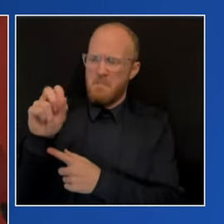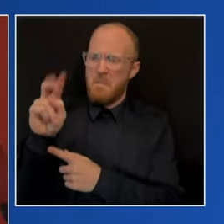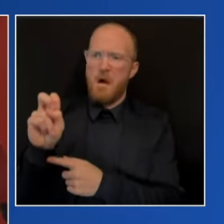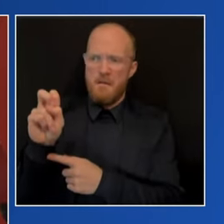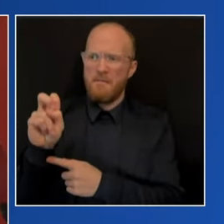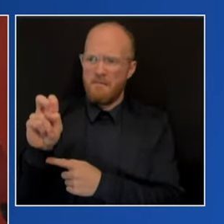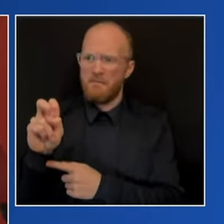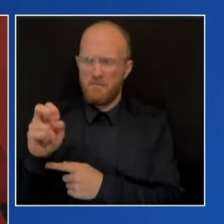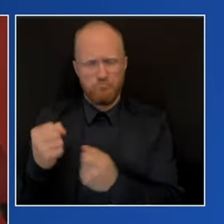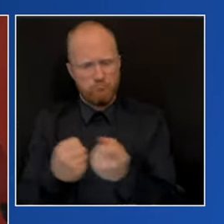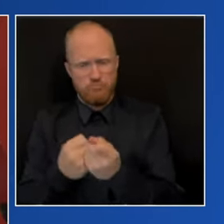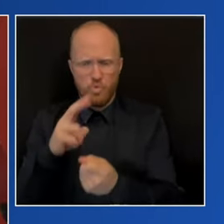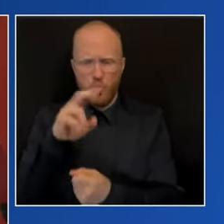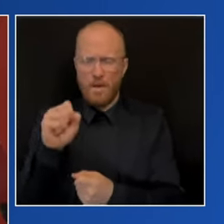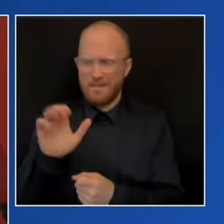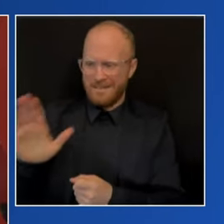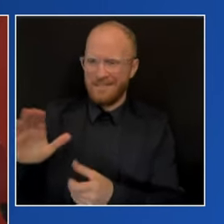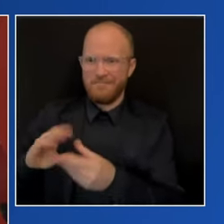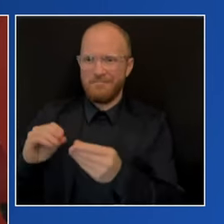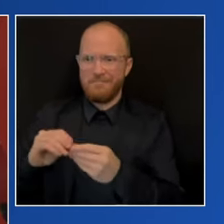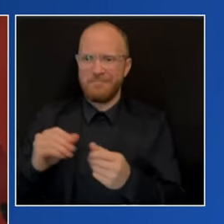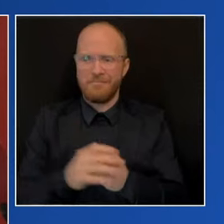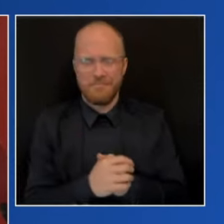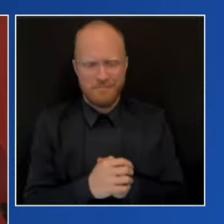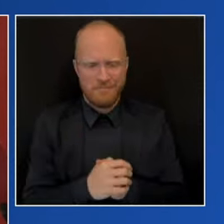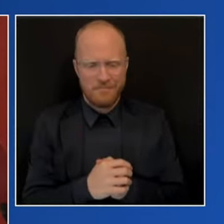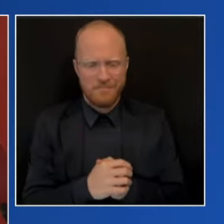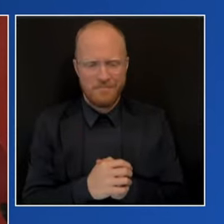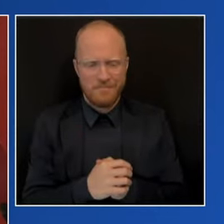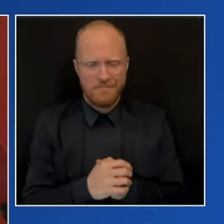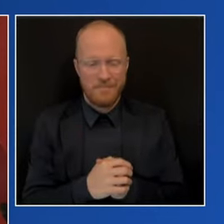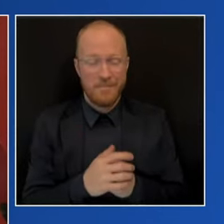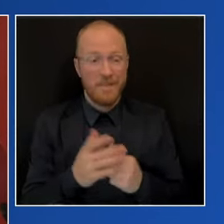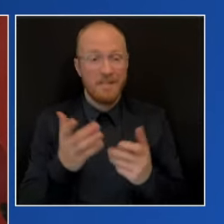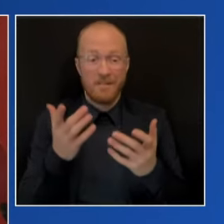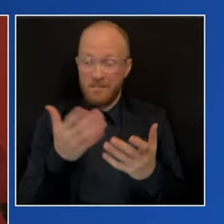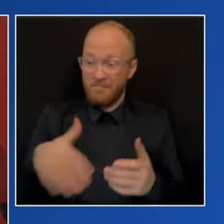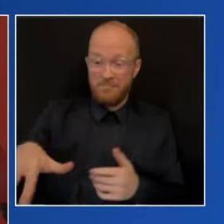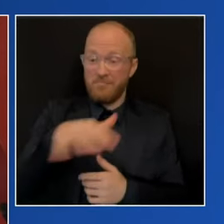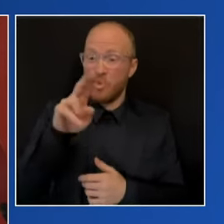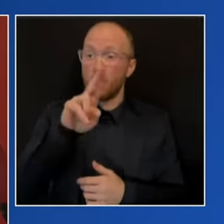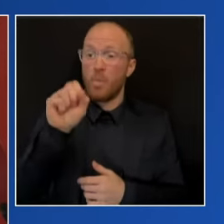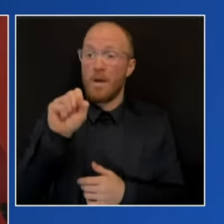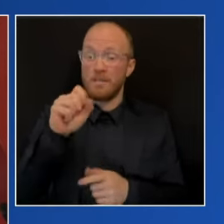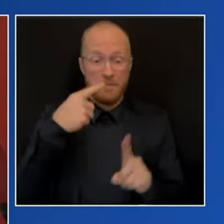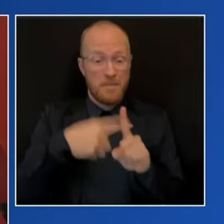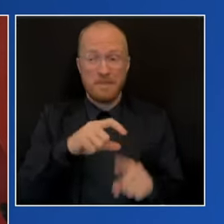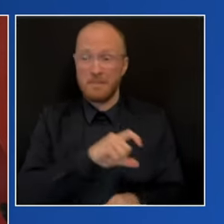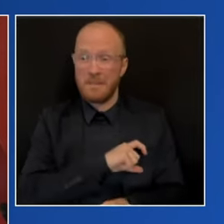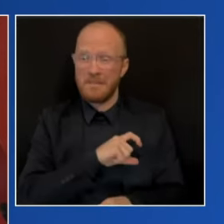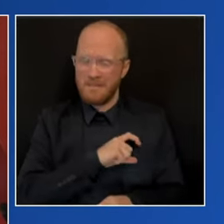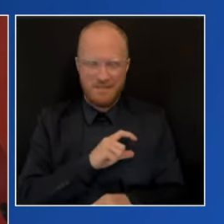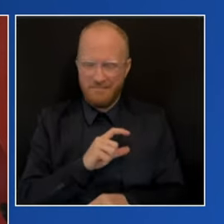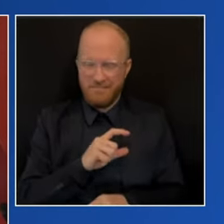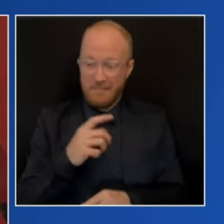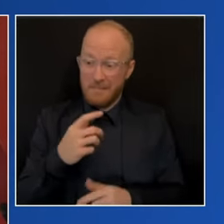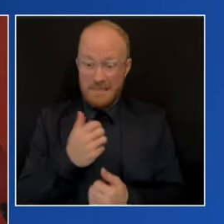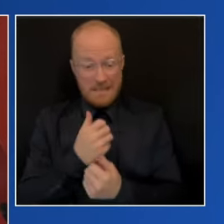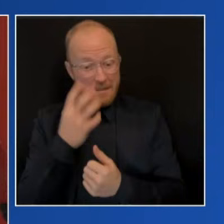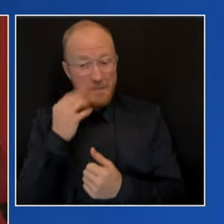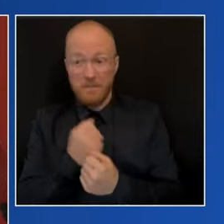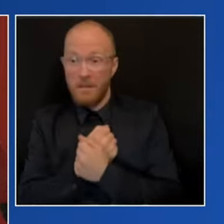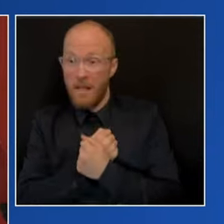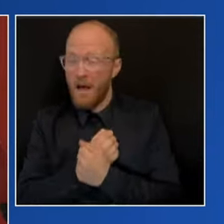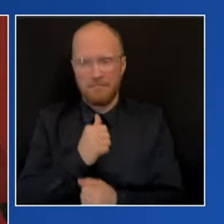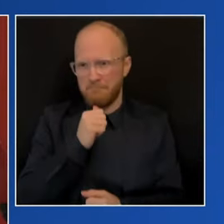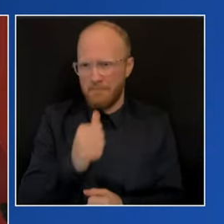The rest of the nation, including law enforcement, saw a lot of hate and violence. One Capitol